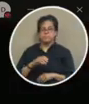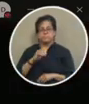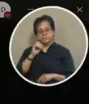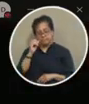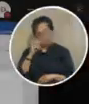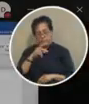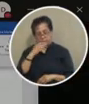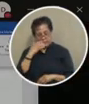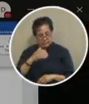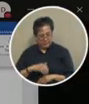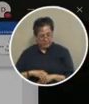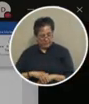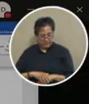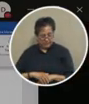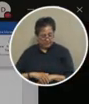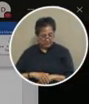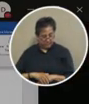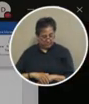you. Yes, ma'am.